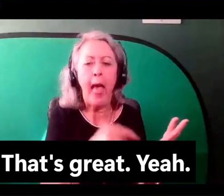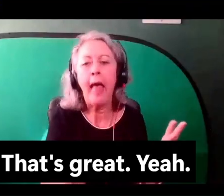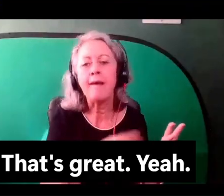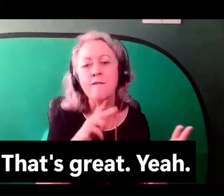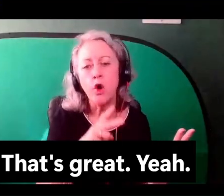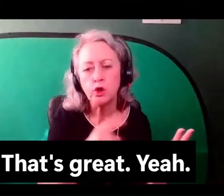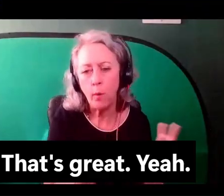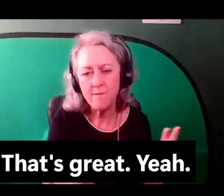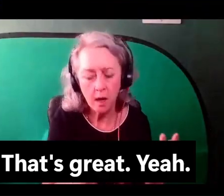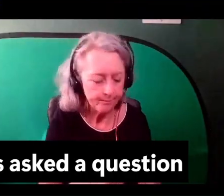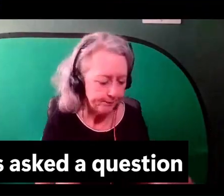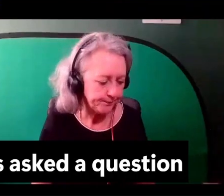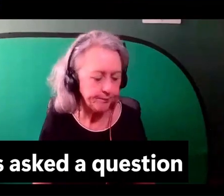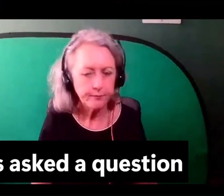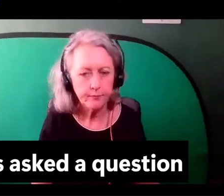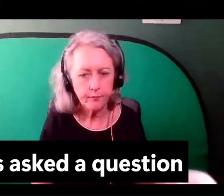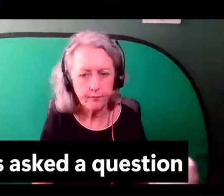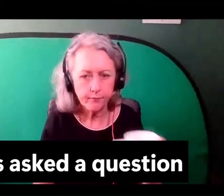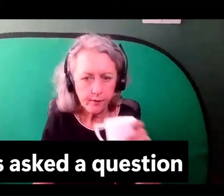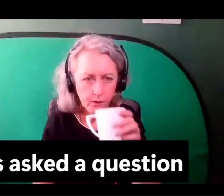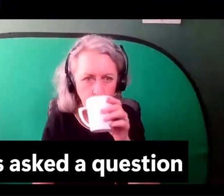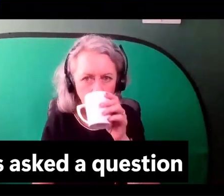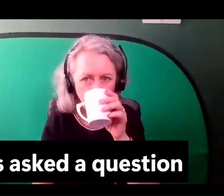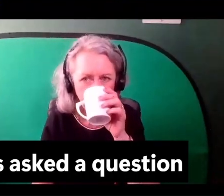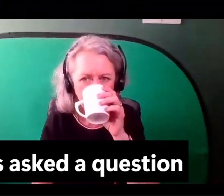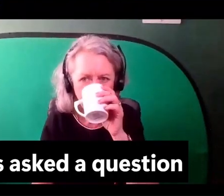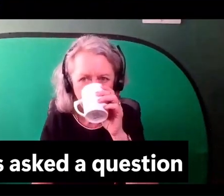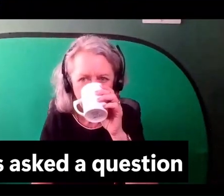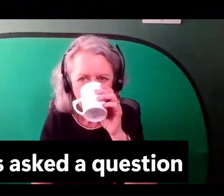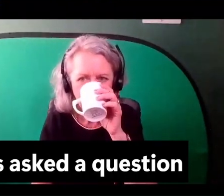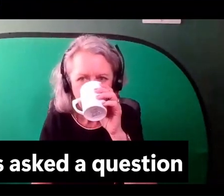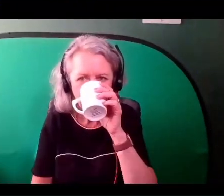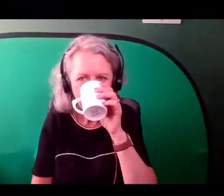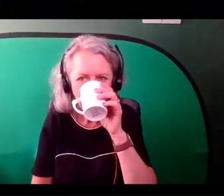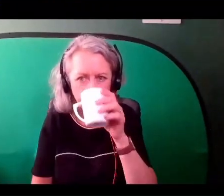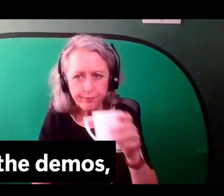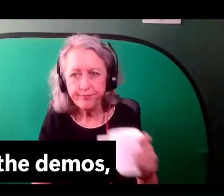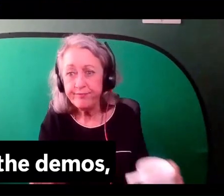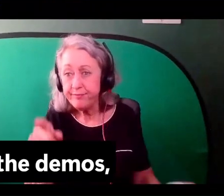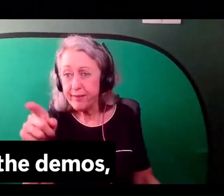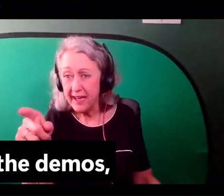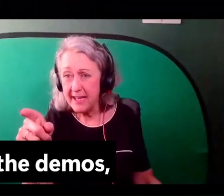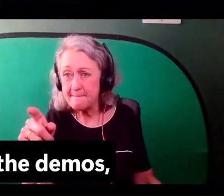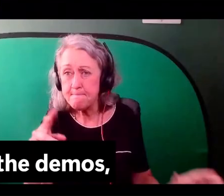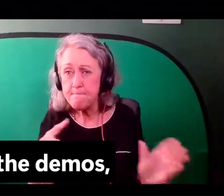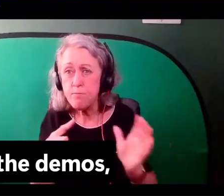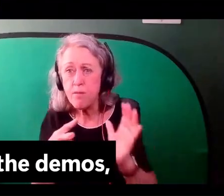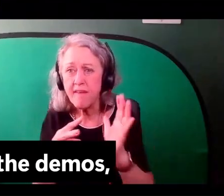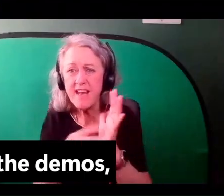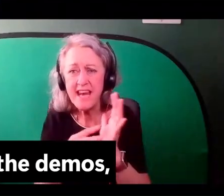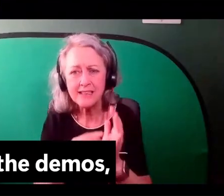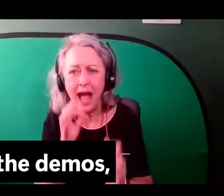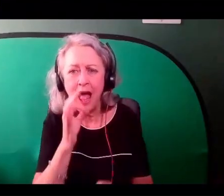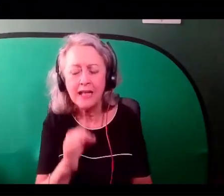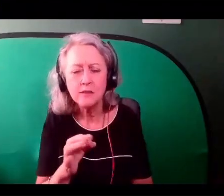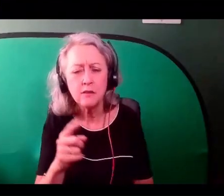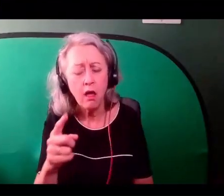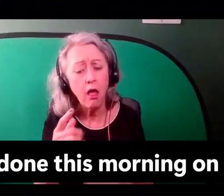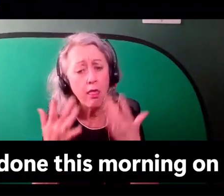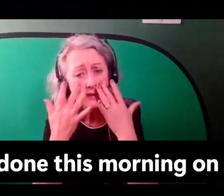Thank you, Fraser, for that. That's great. Yeah, and then Vanetta's asked a question around are the